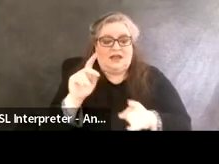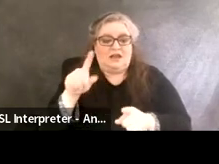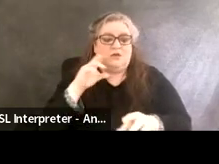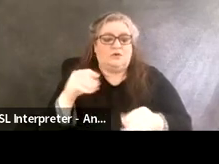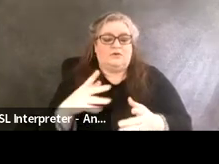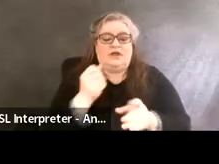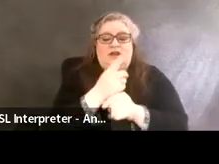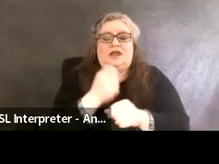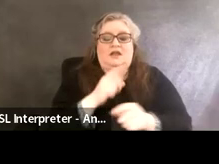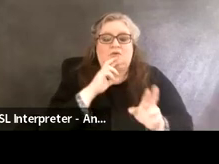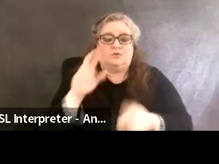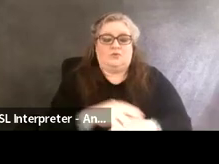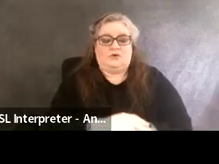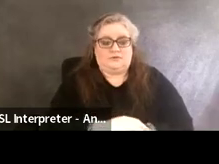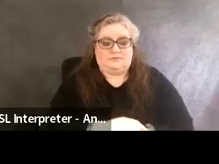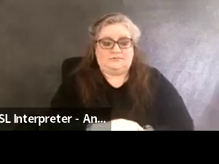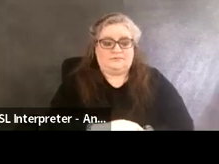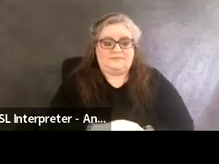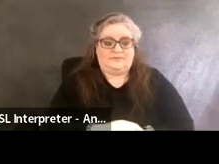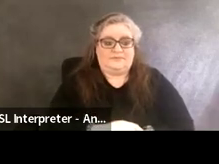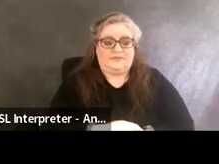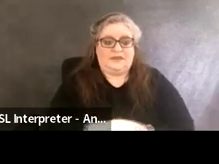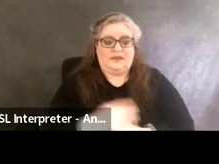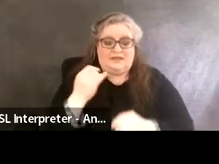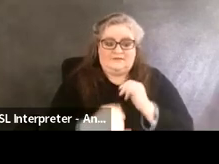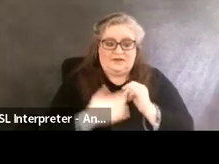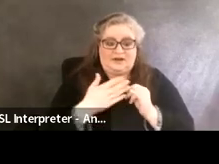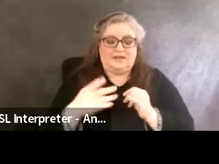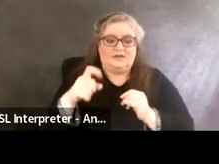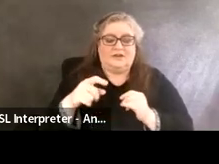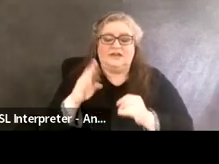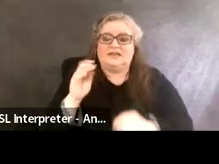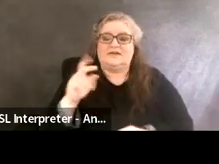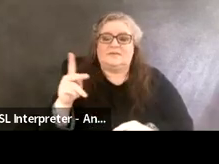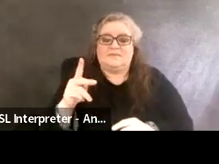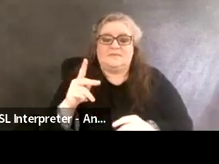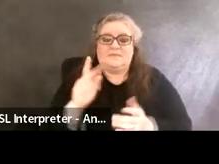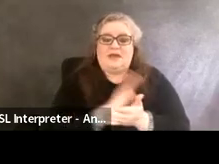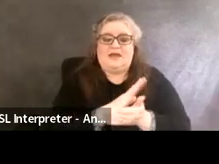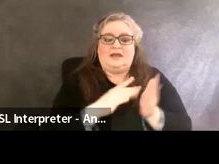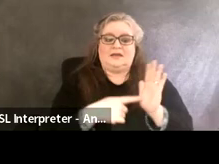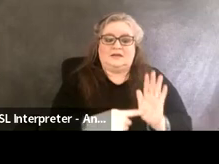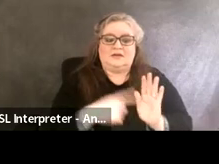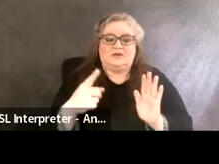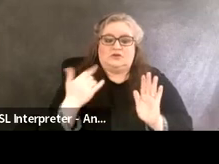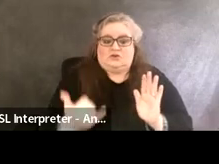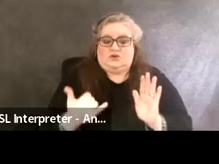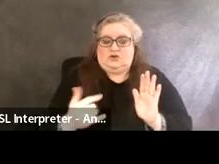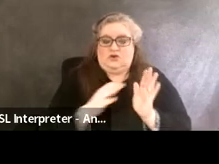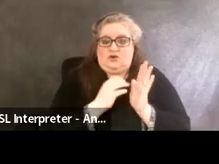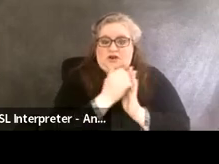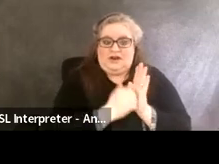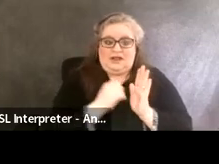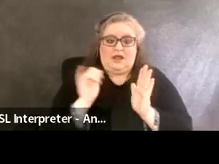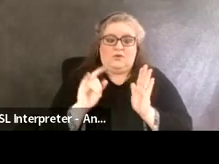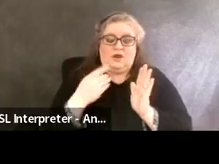your annual report. The final item you need is a bank statement from a current bank account. This needs to be for the account where